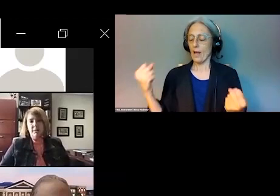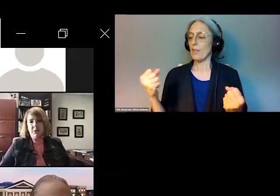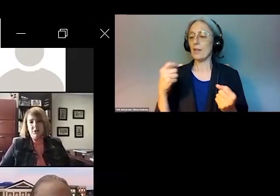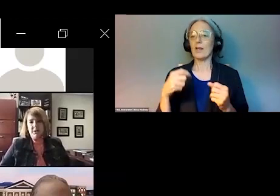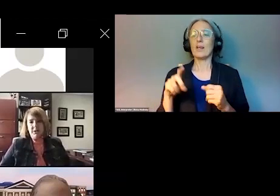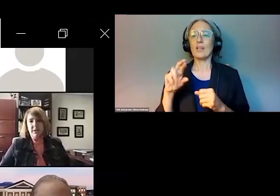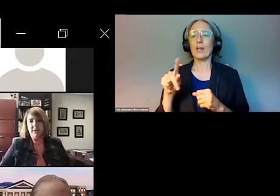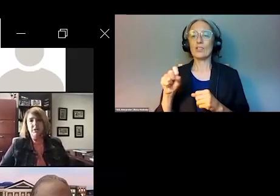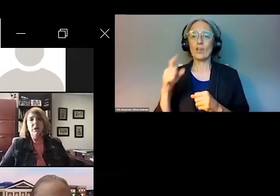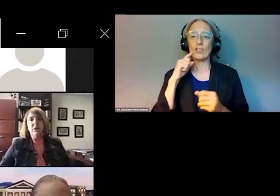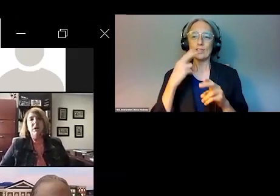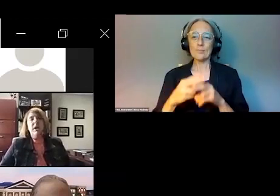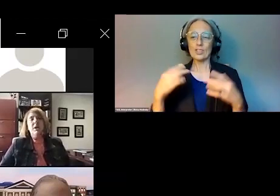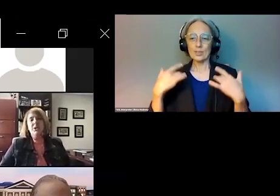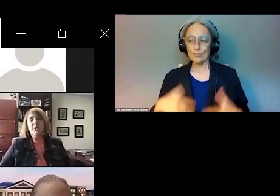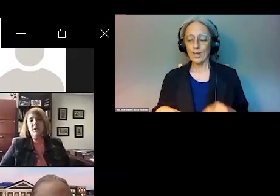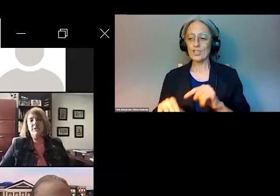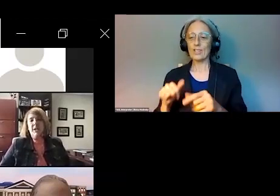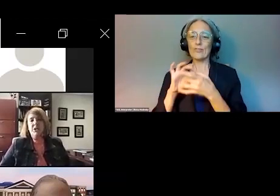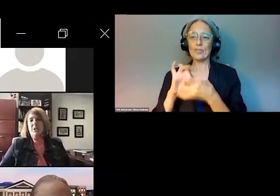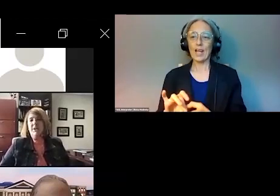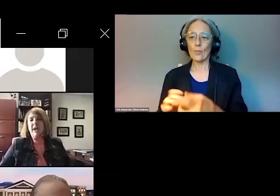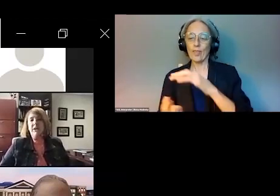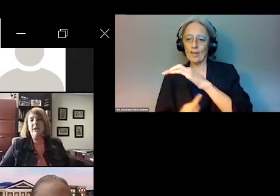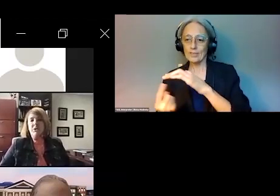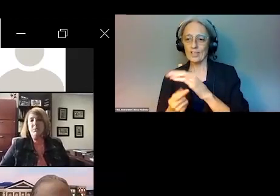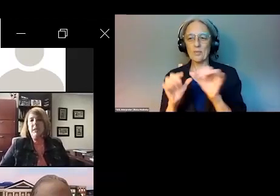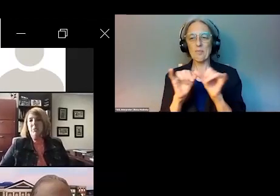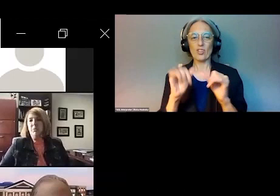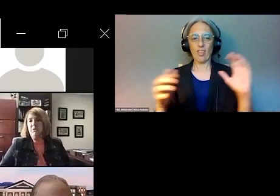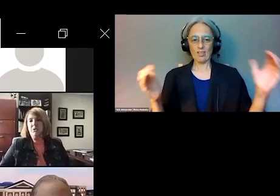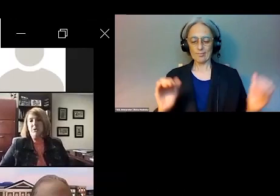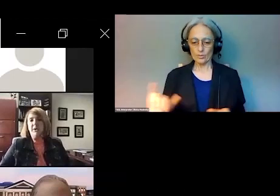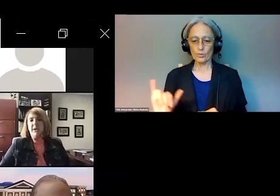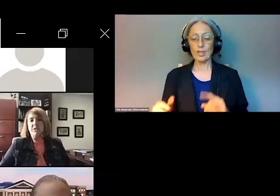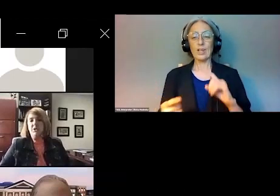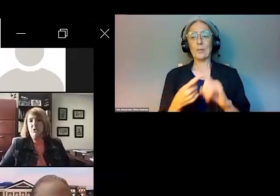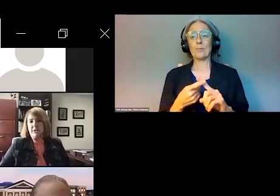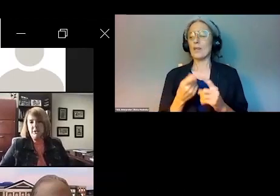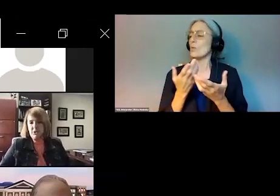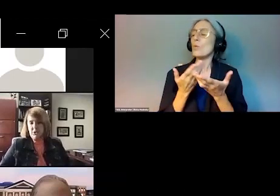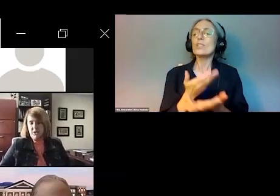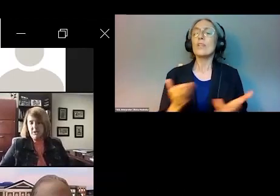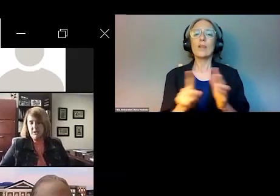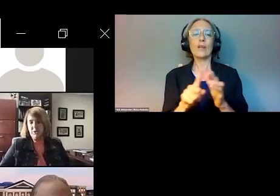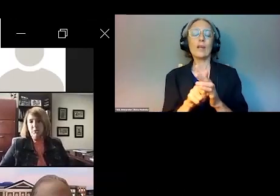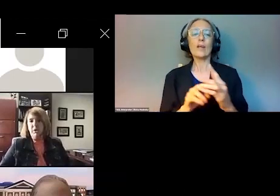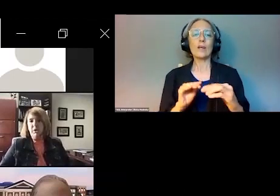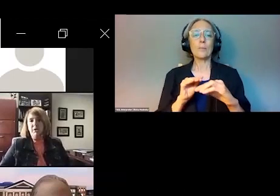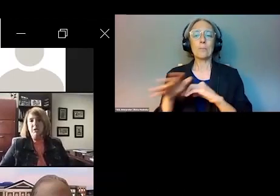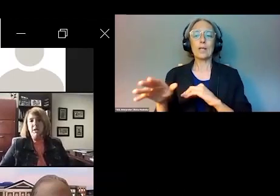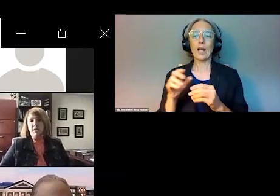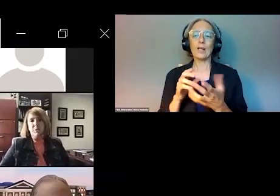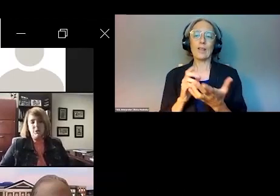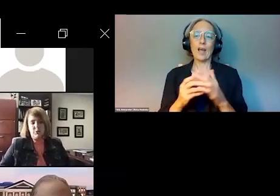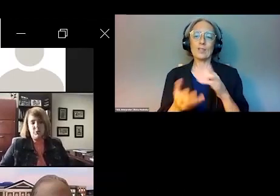relates to social isolation. And also identification of these factors that mediate the presence or effects of social isolation. And that's really important